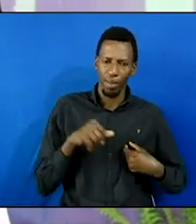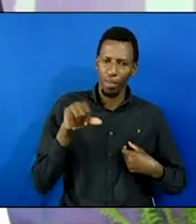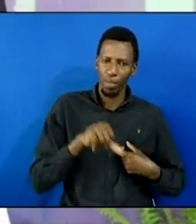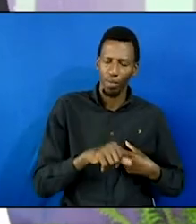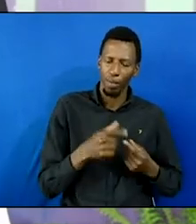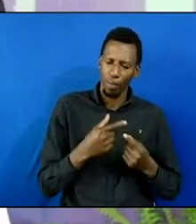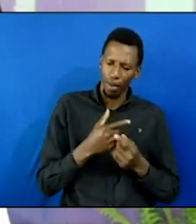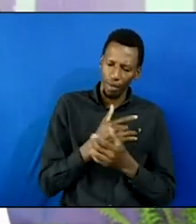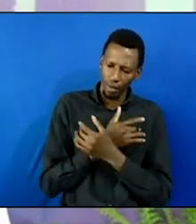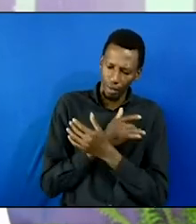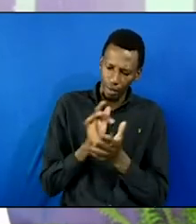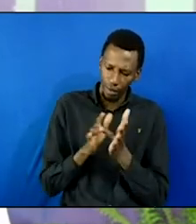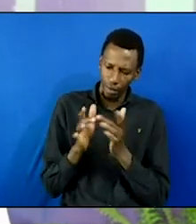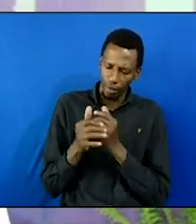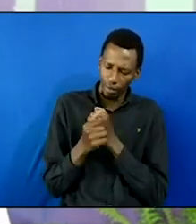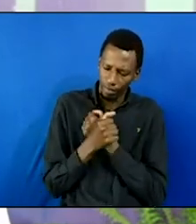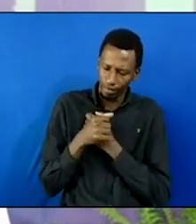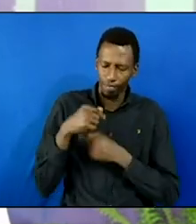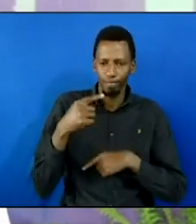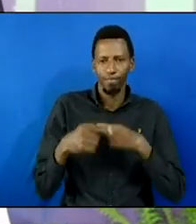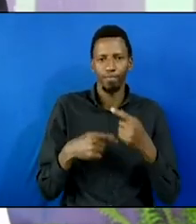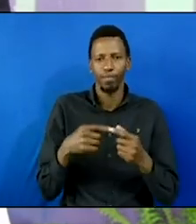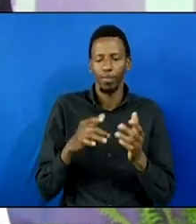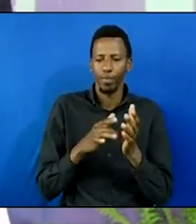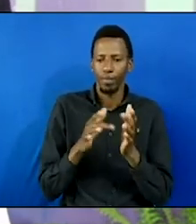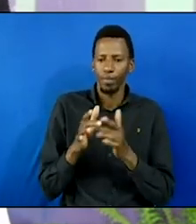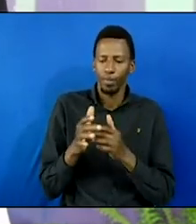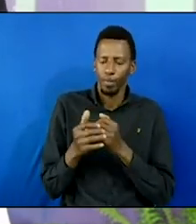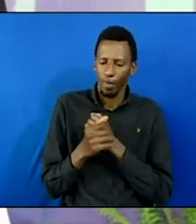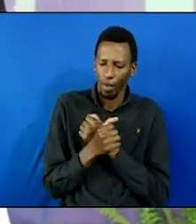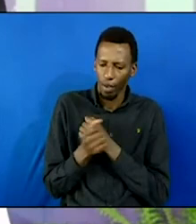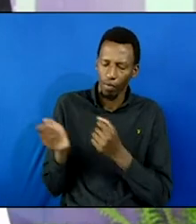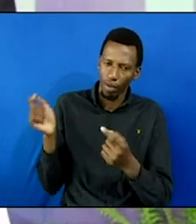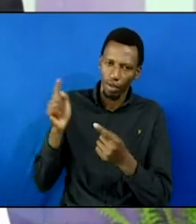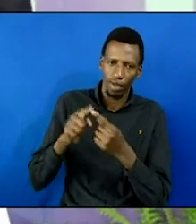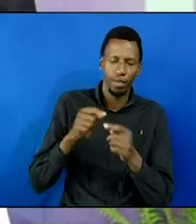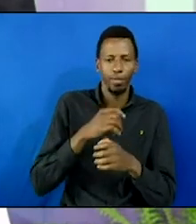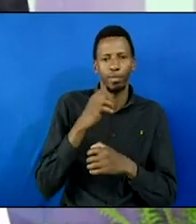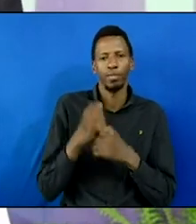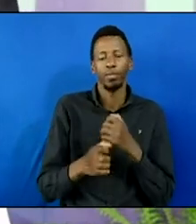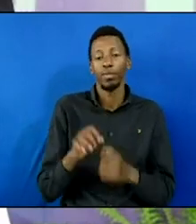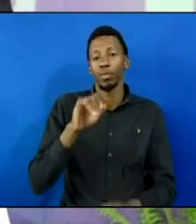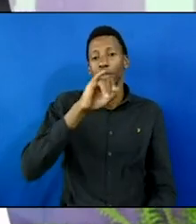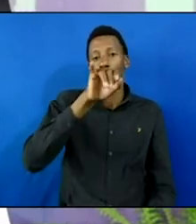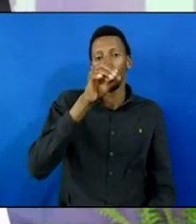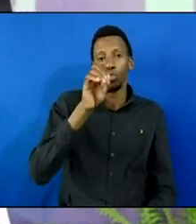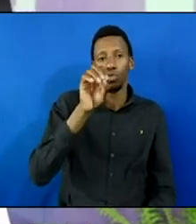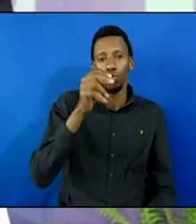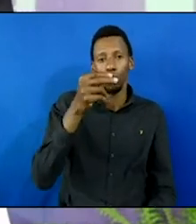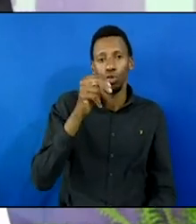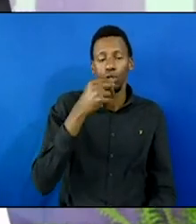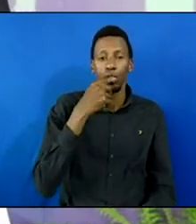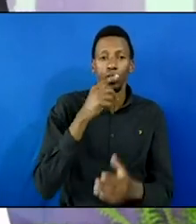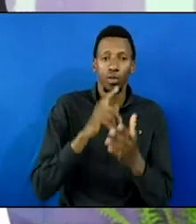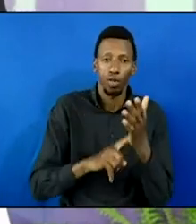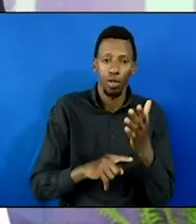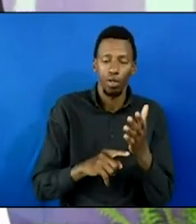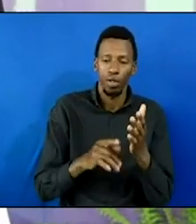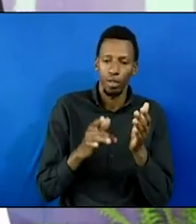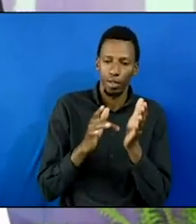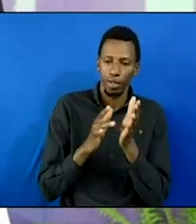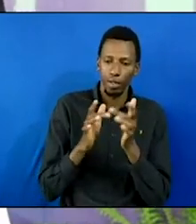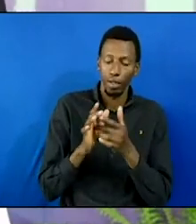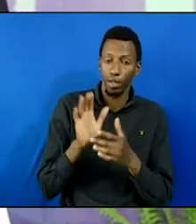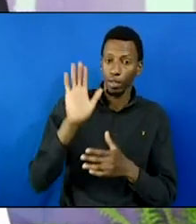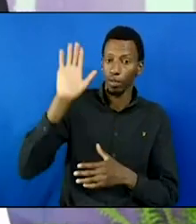says he loved them to the end. John, therefore, is letting us know that Jesus'